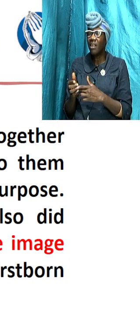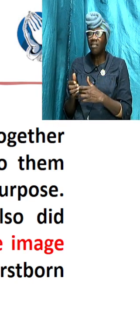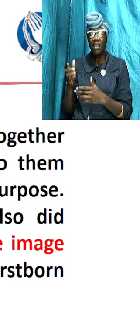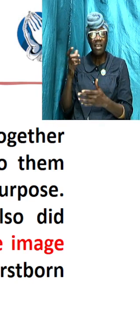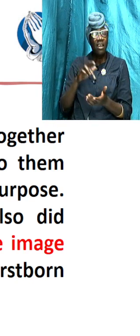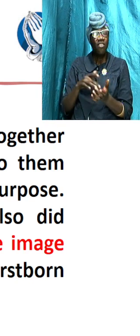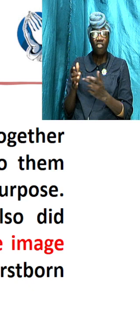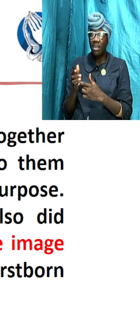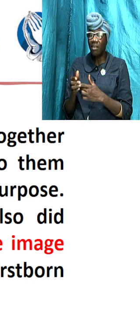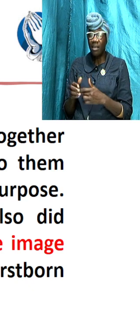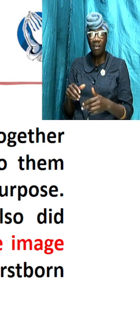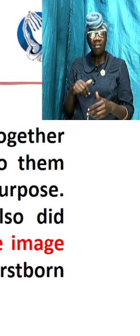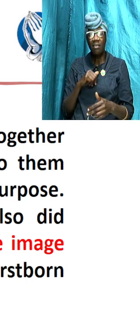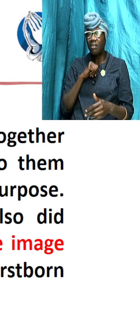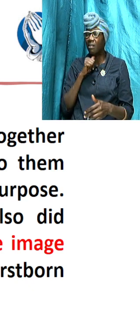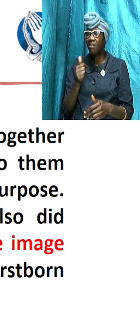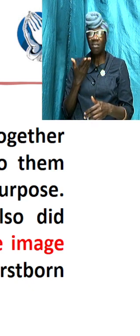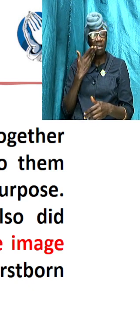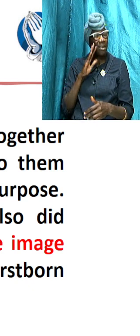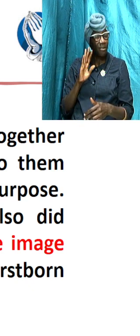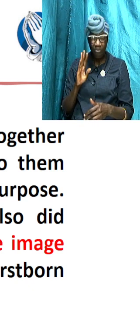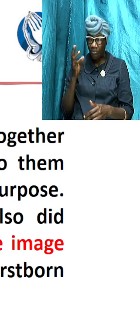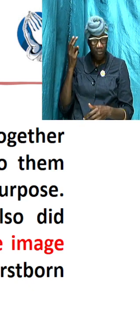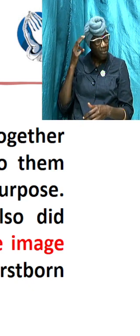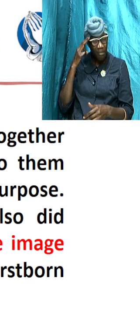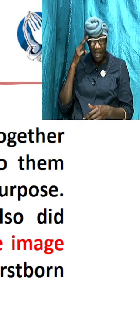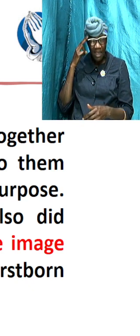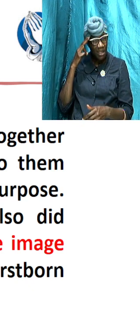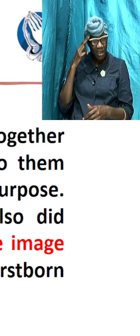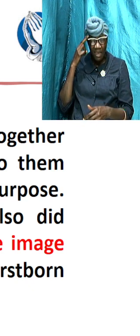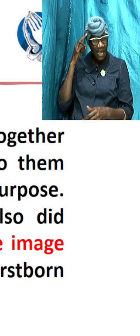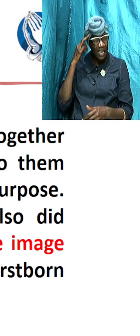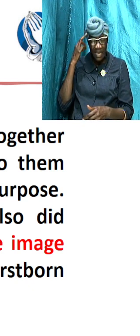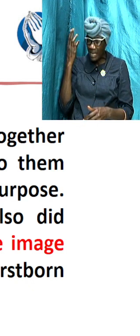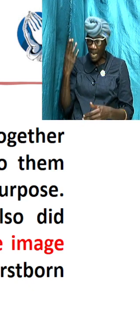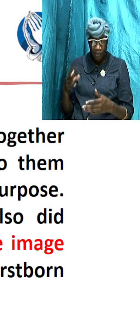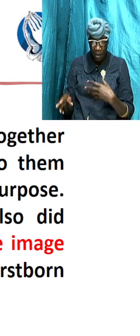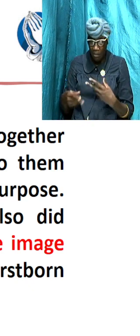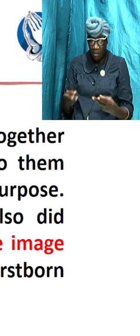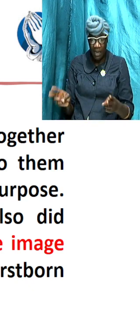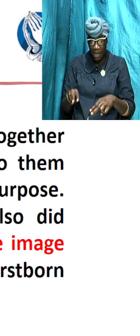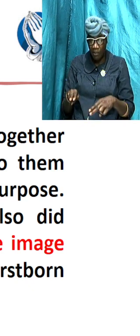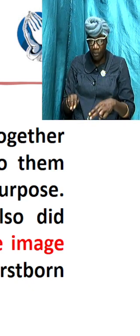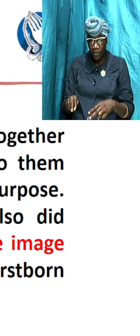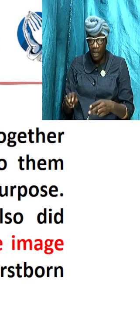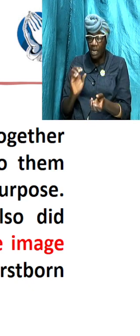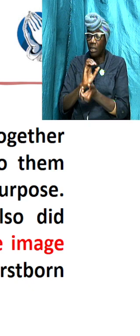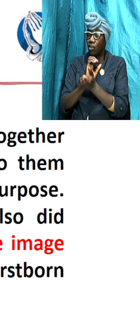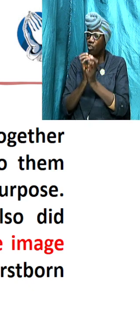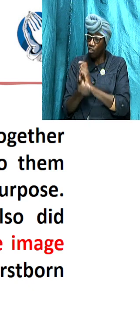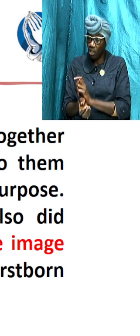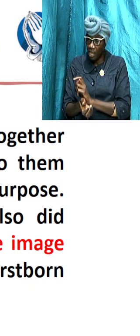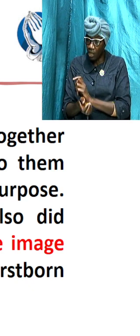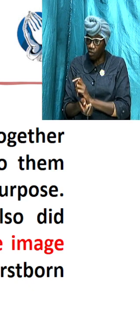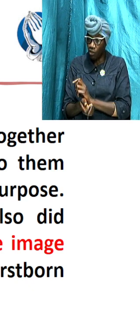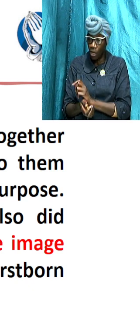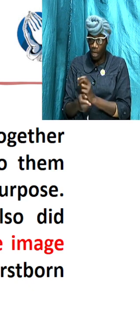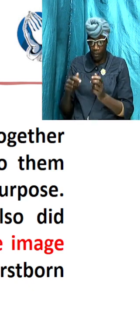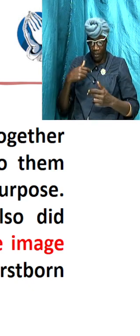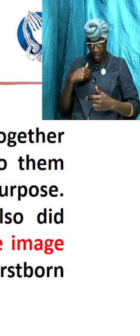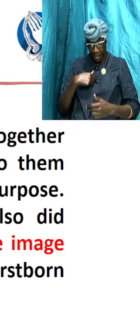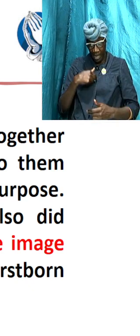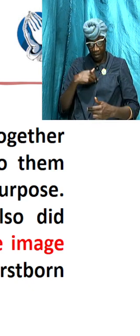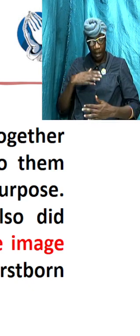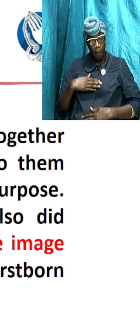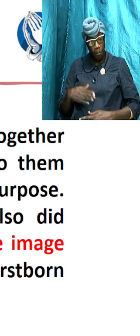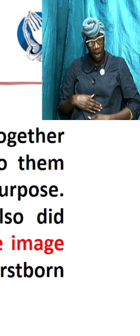knew that when he was changed, he was going to be changed from mortal to immortality. You know that it's incorrupt, it's corruptible, but he's going to put on incorruption. Can